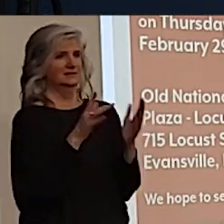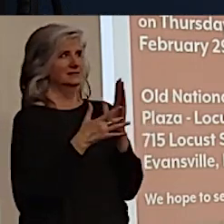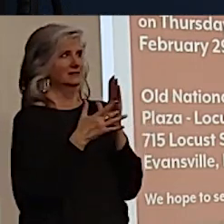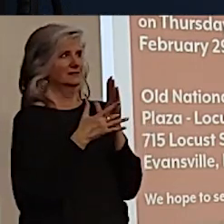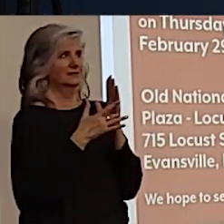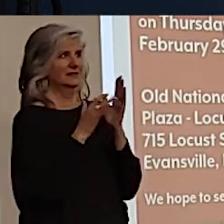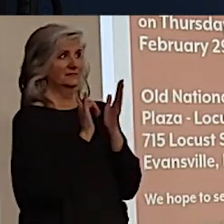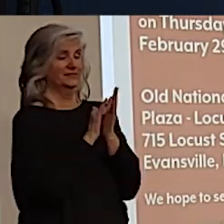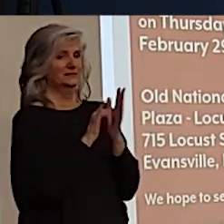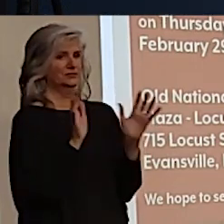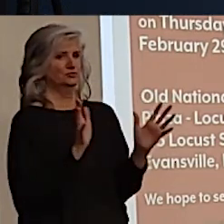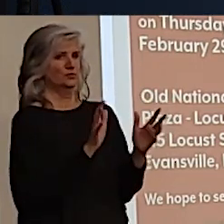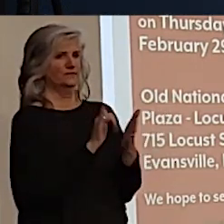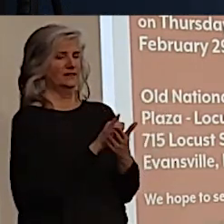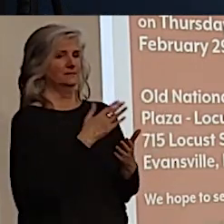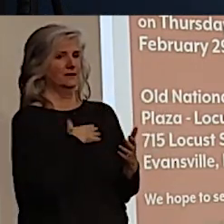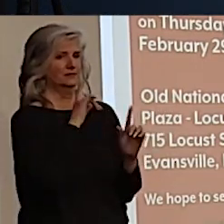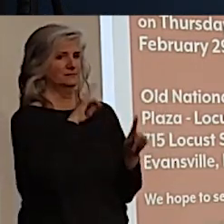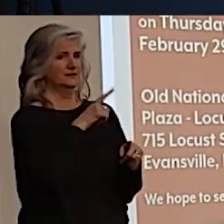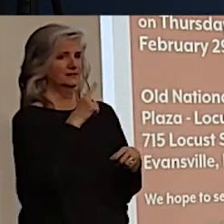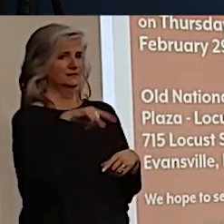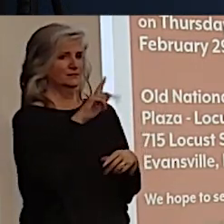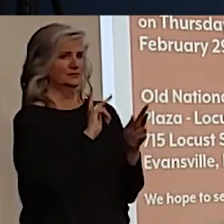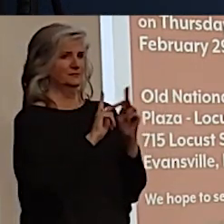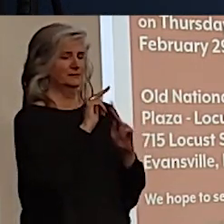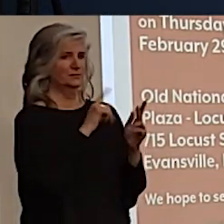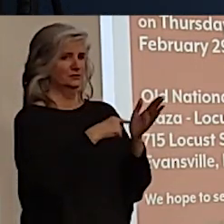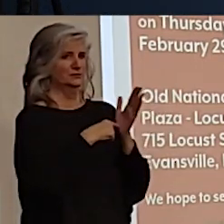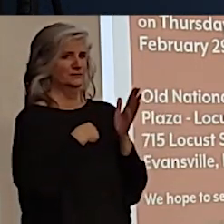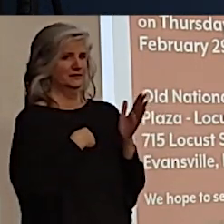that's what drove my response to those folks is,